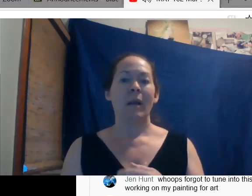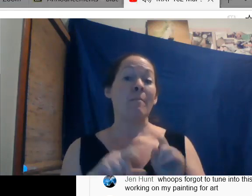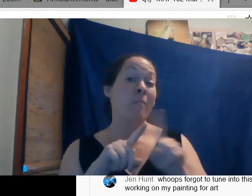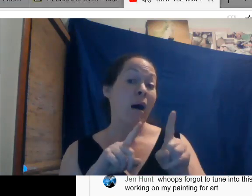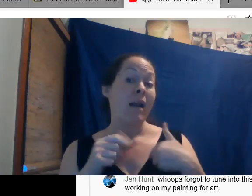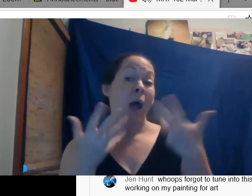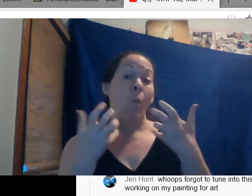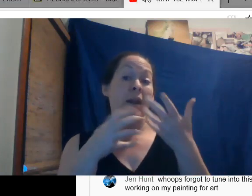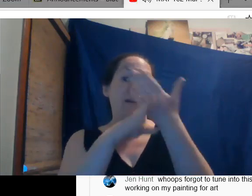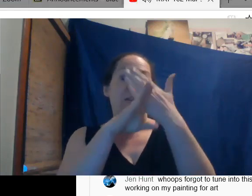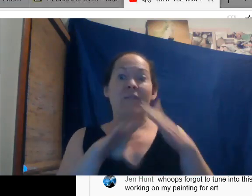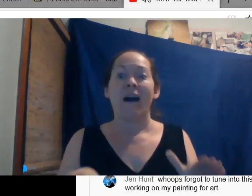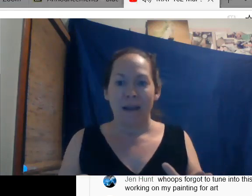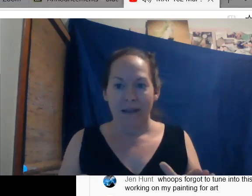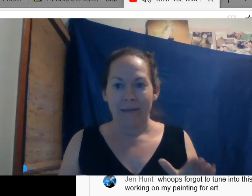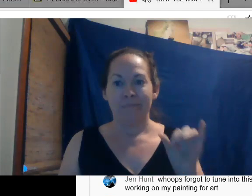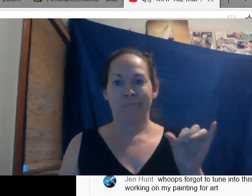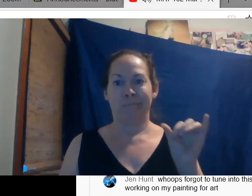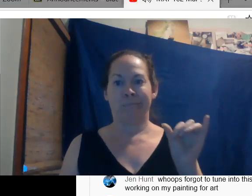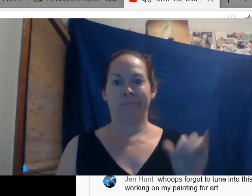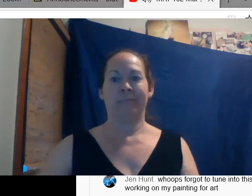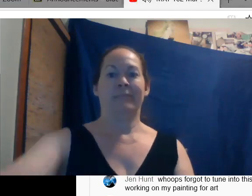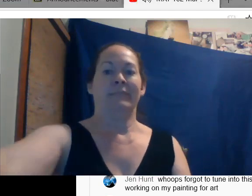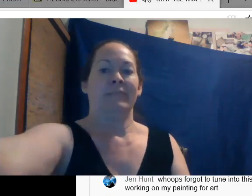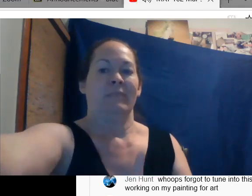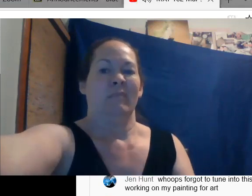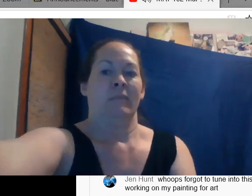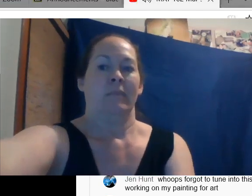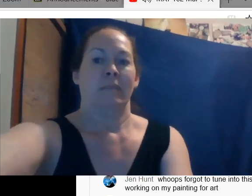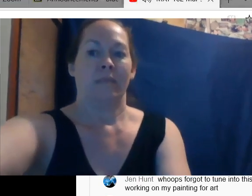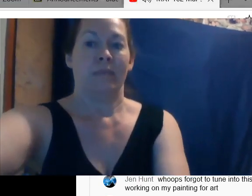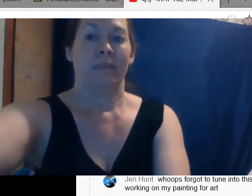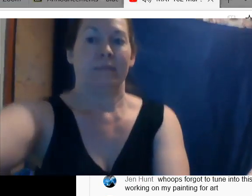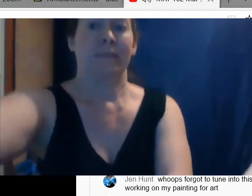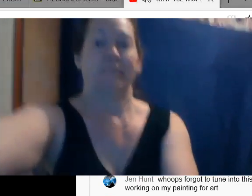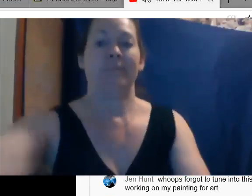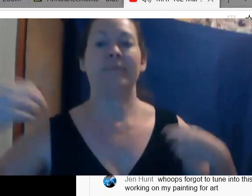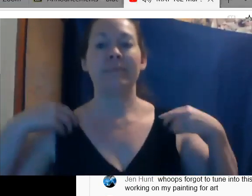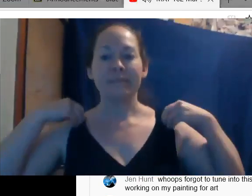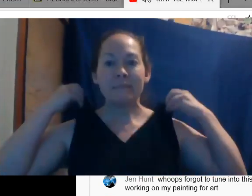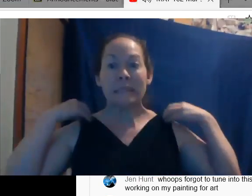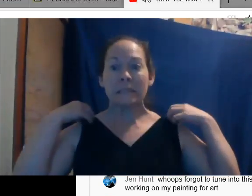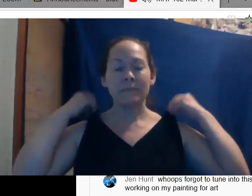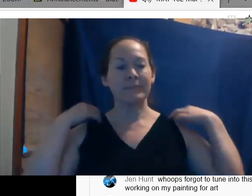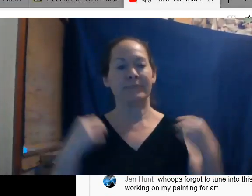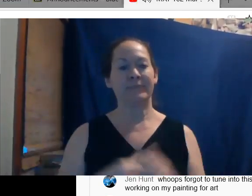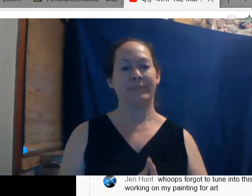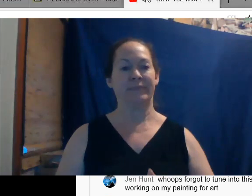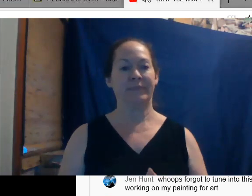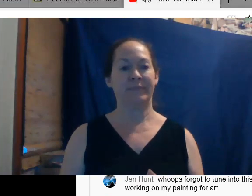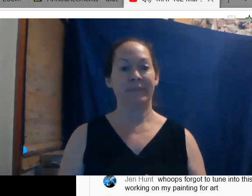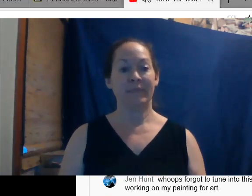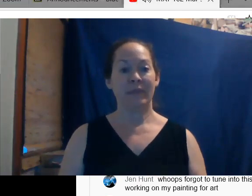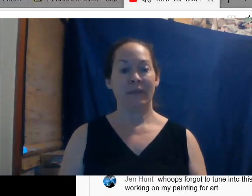want to simplify this. So notice this term is a monomial. What I am dividing by has